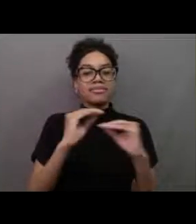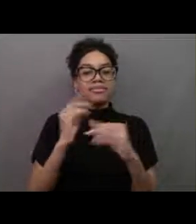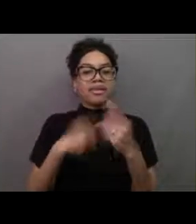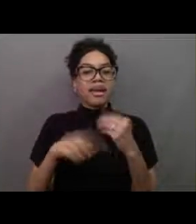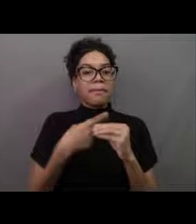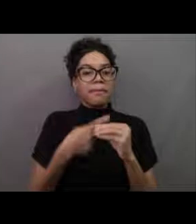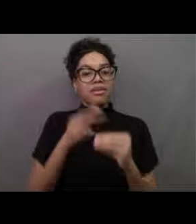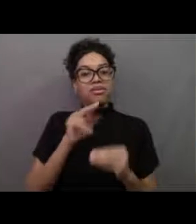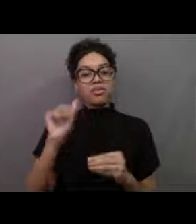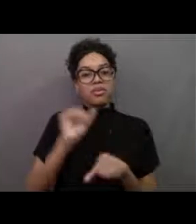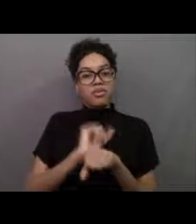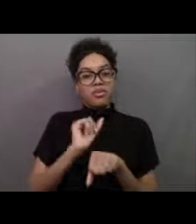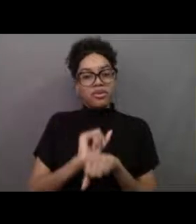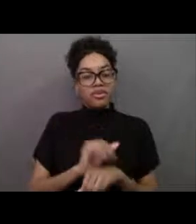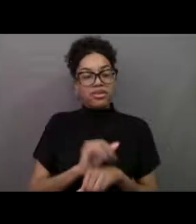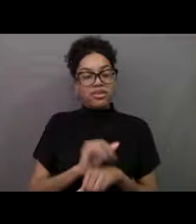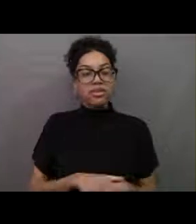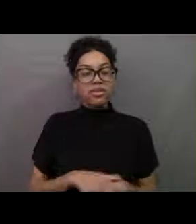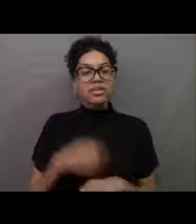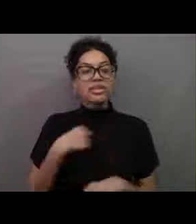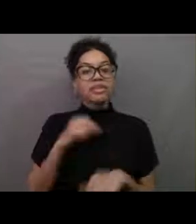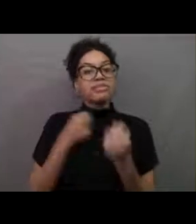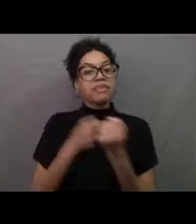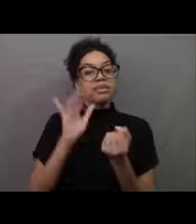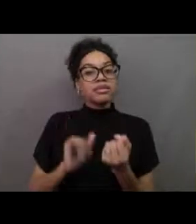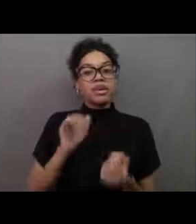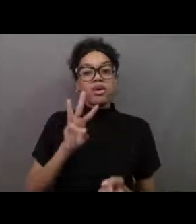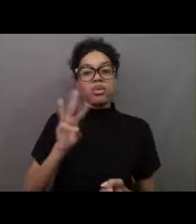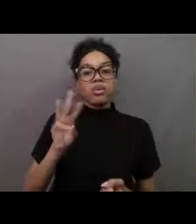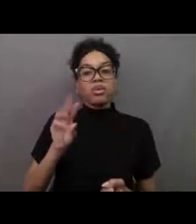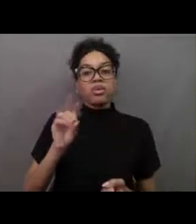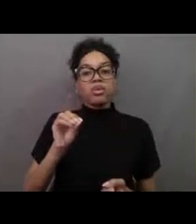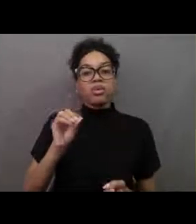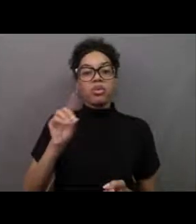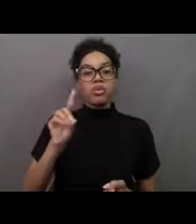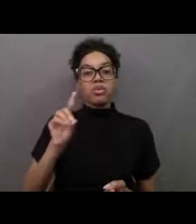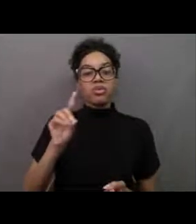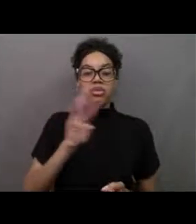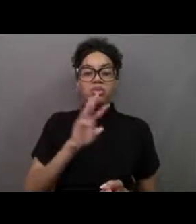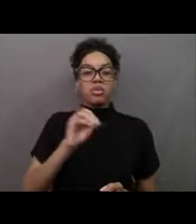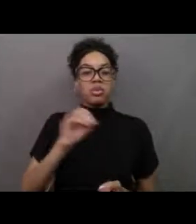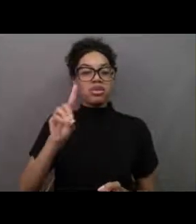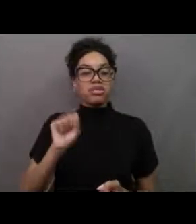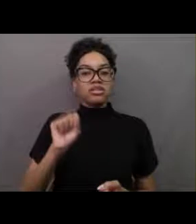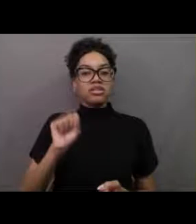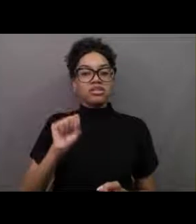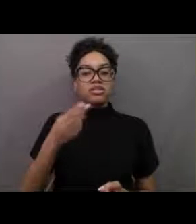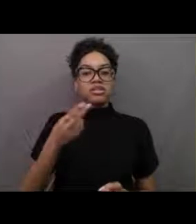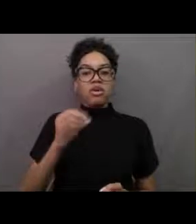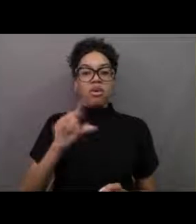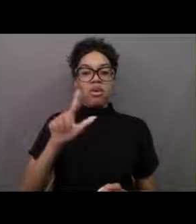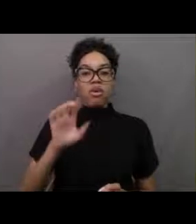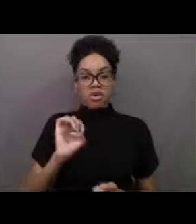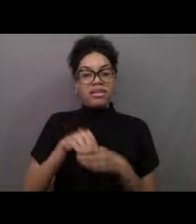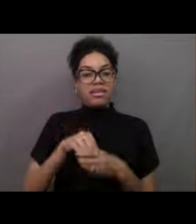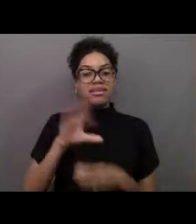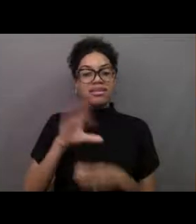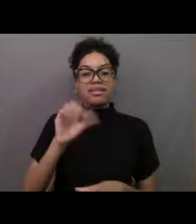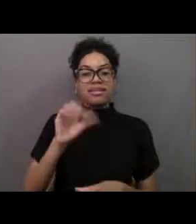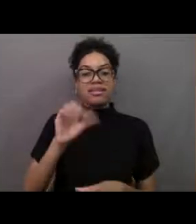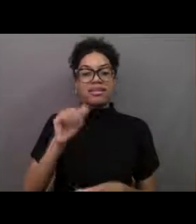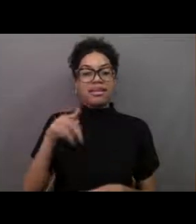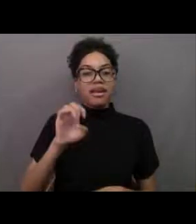I work, which is located at the Woods Hole Oceanographic Institution here on Cape Cod, Massachusetts. Now, this series is designed to